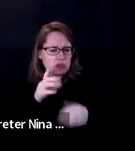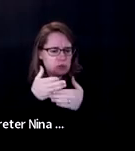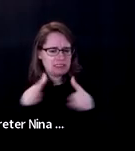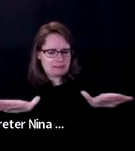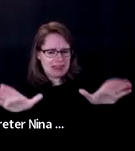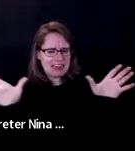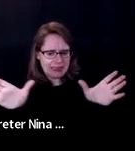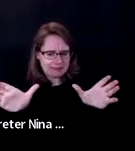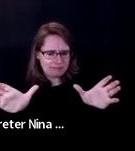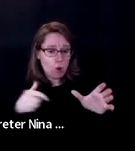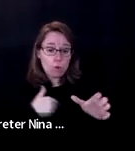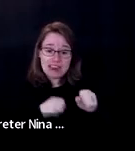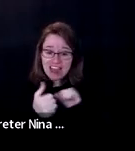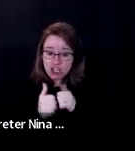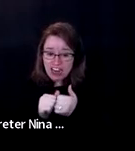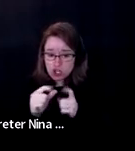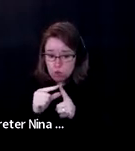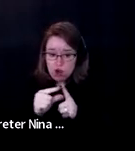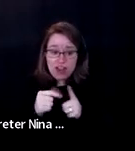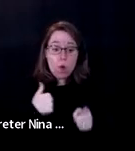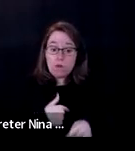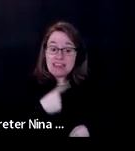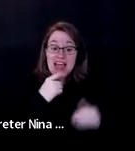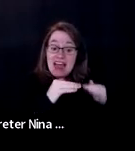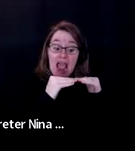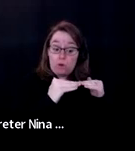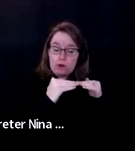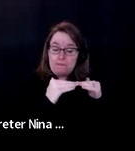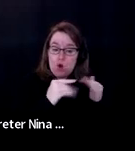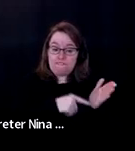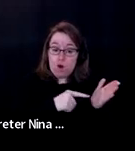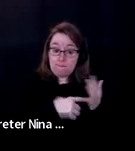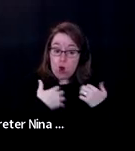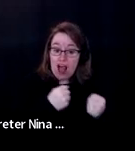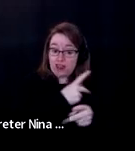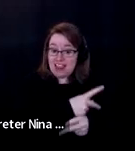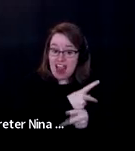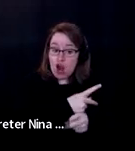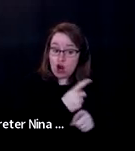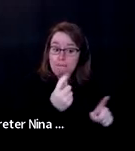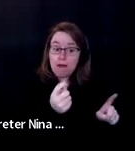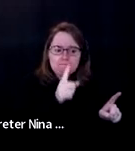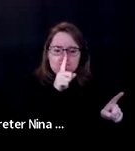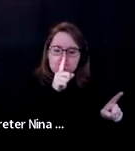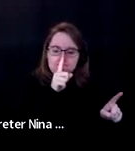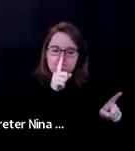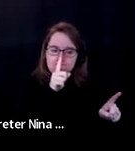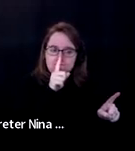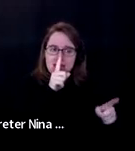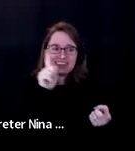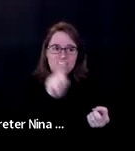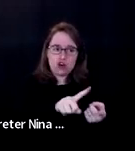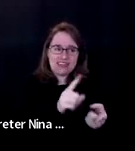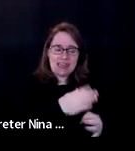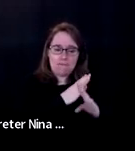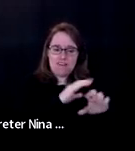reword it. We put equitable and affordable health care, but like, and it wasn't just about decreasing preventable deaths. We actually had 9,